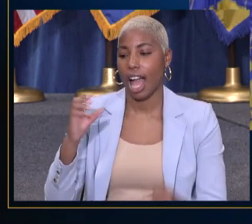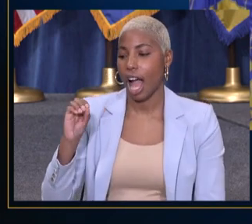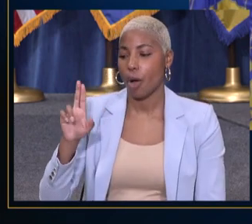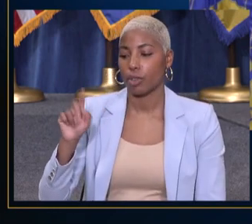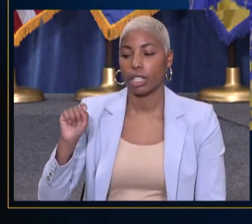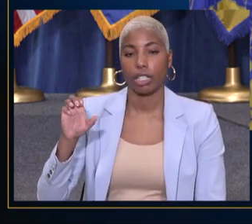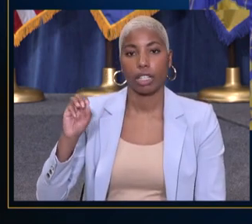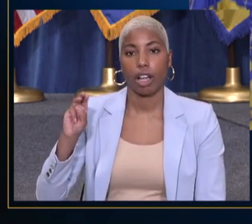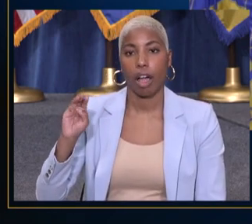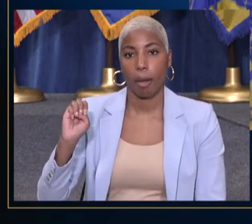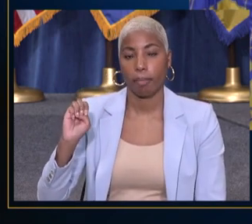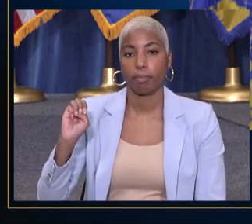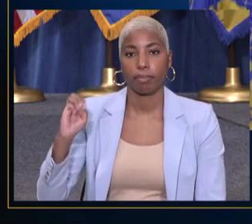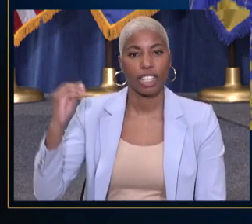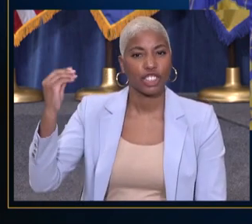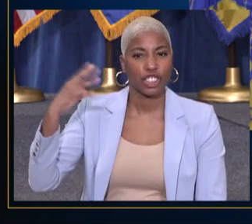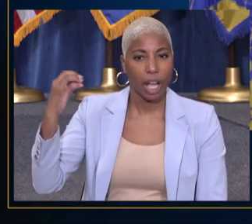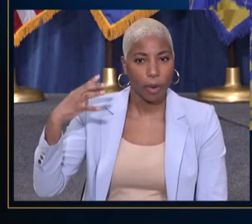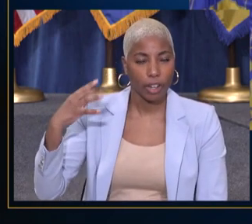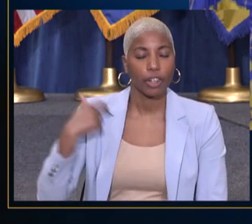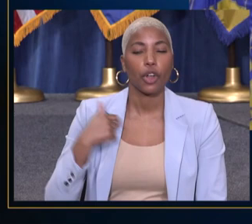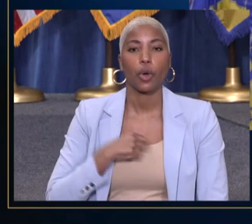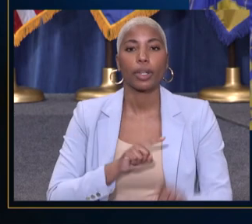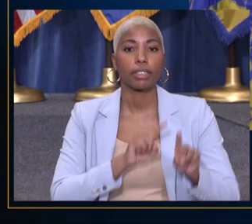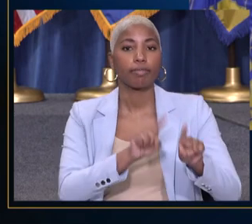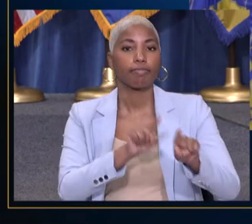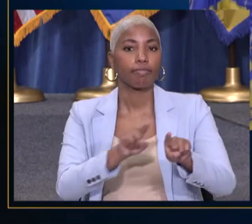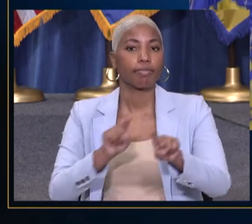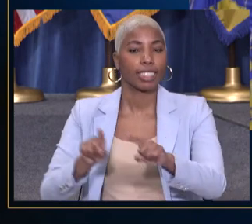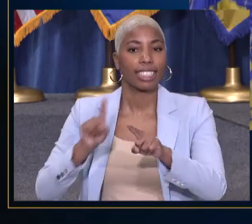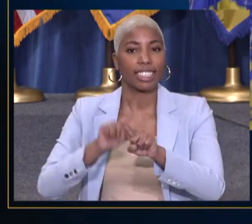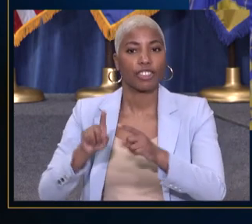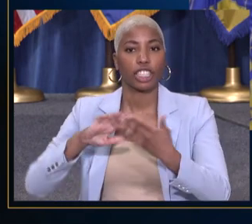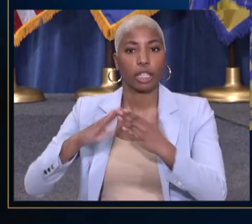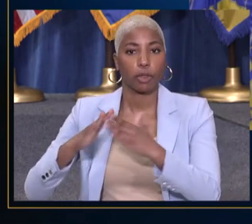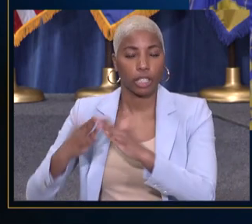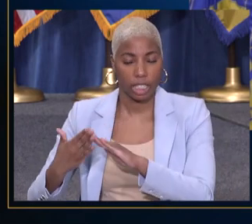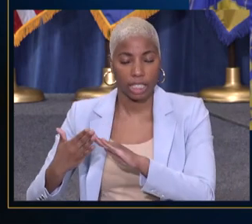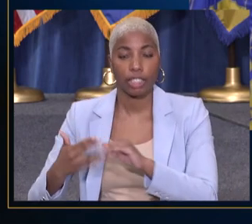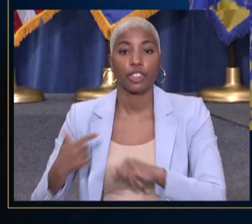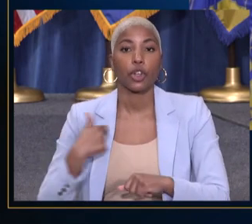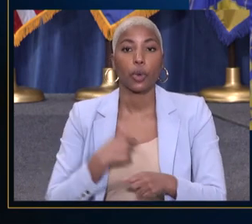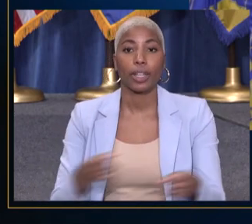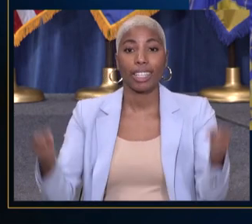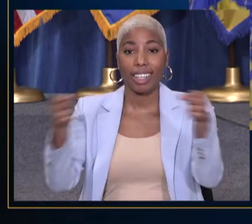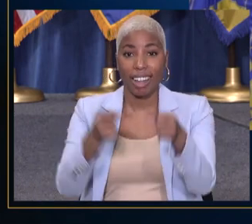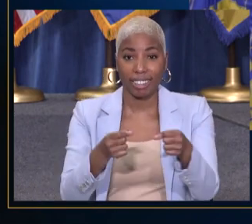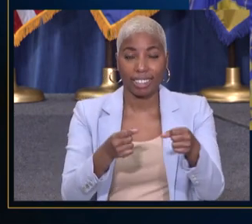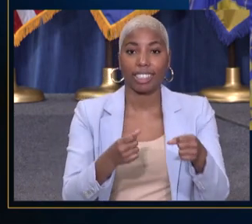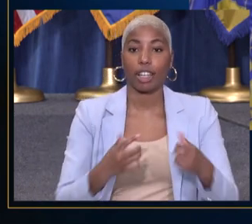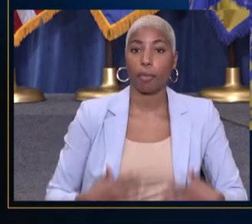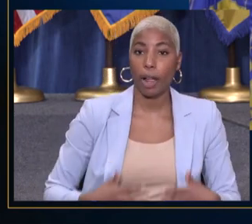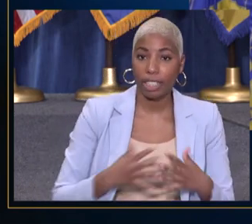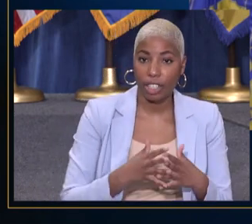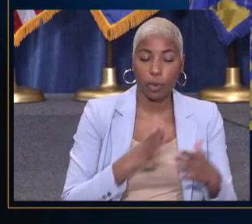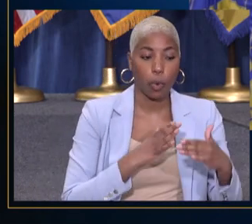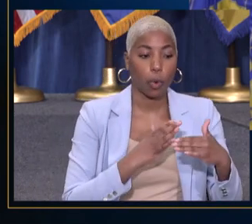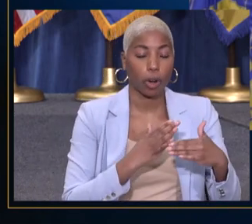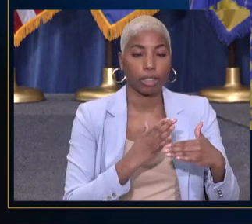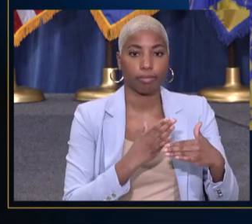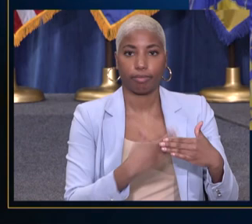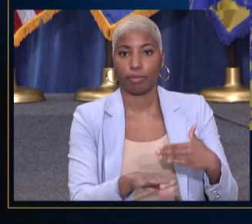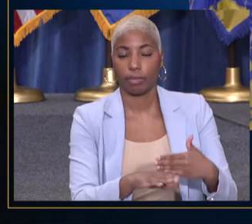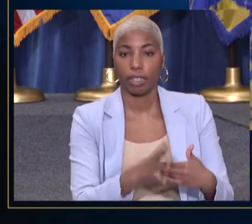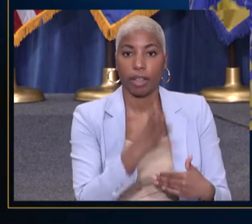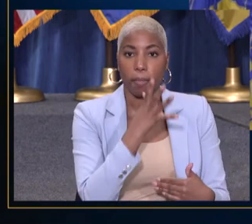with high maternal mortality or morbidity rates, and we connected pregnant and postpartum women along with fathers and fathers-to-be